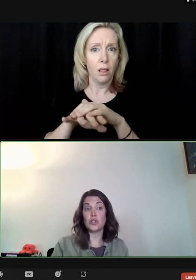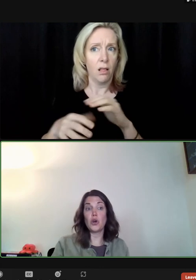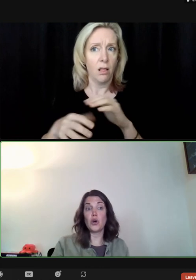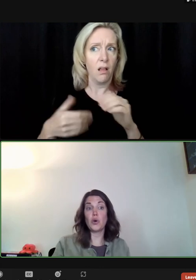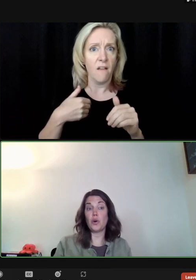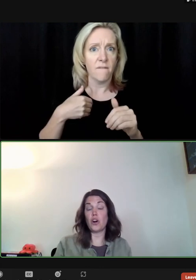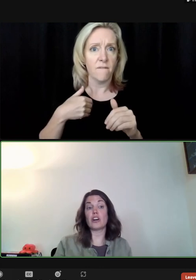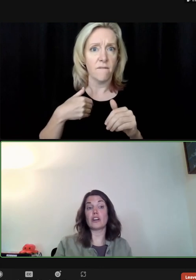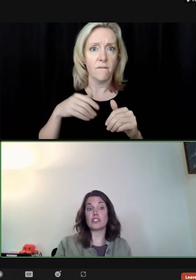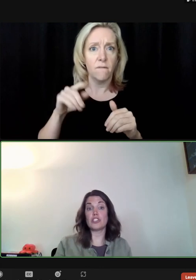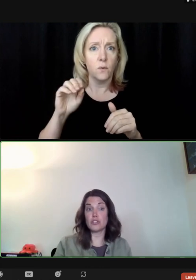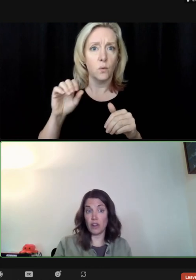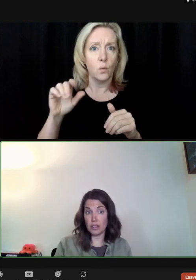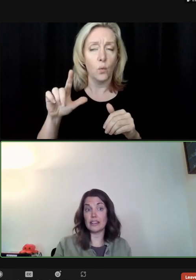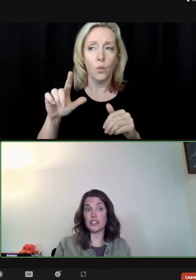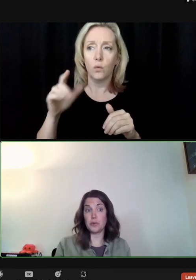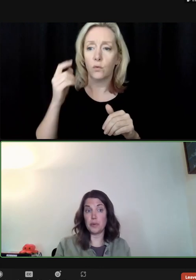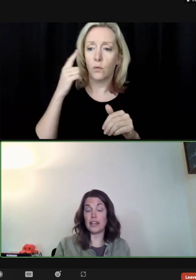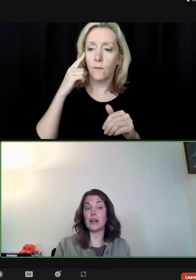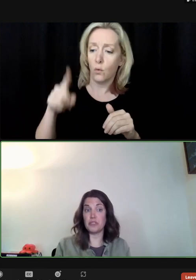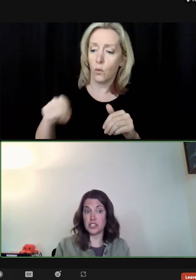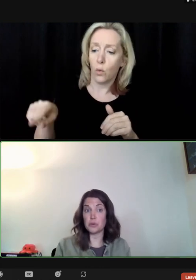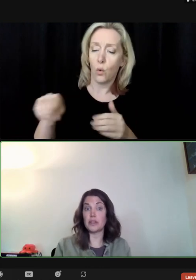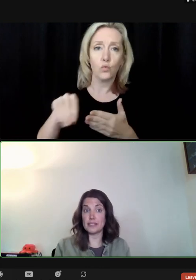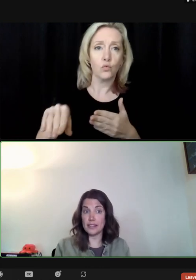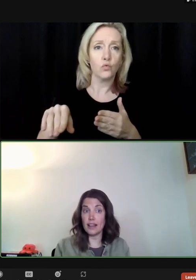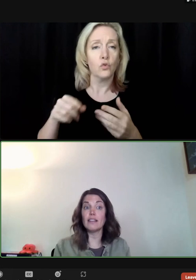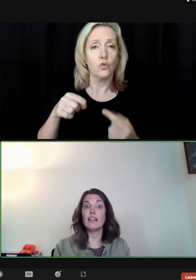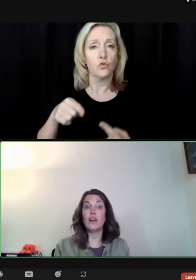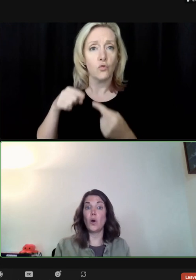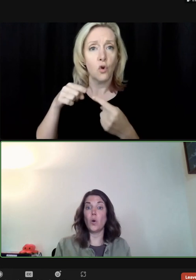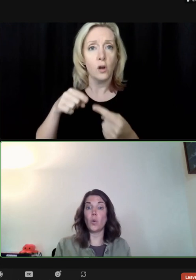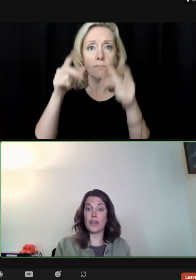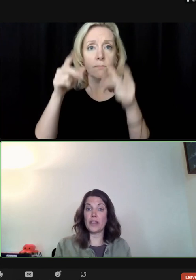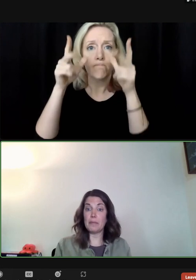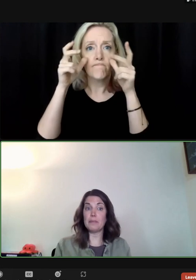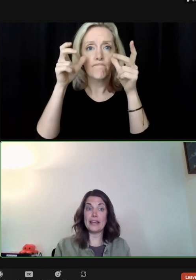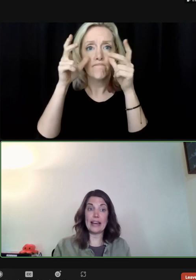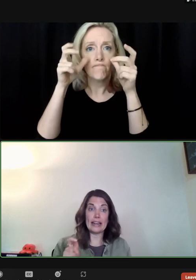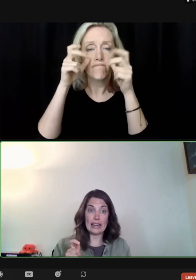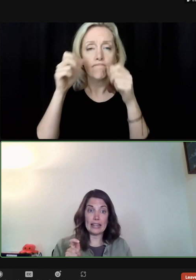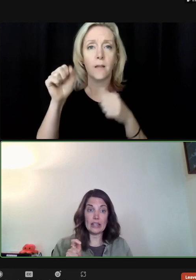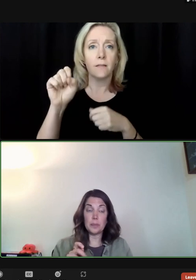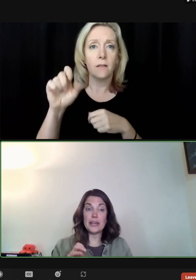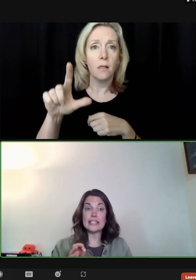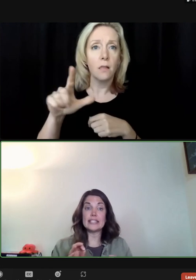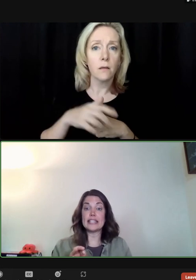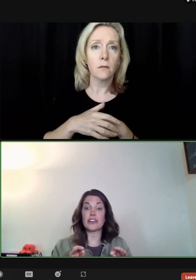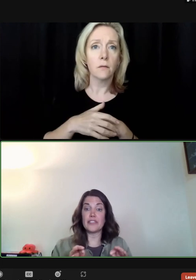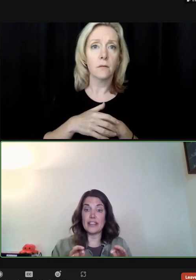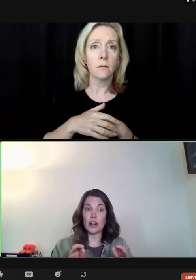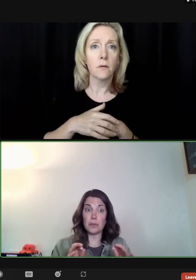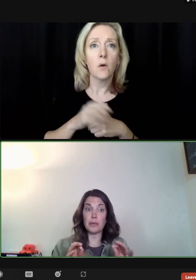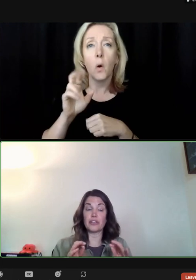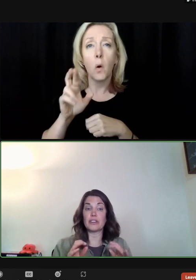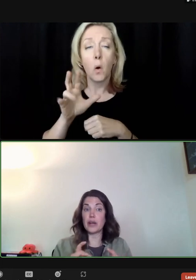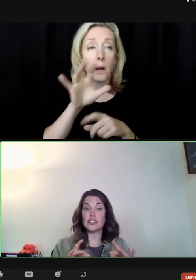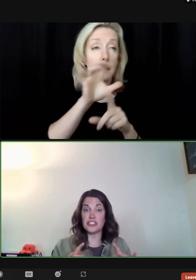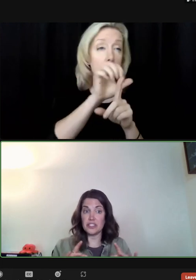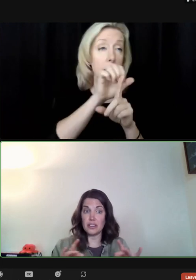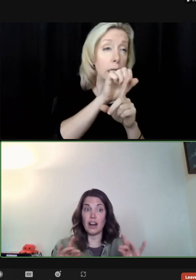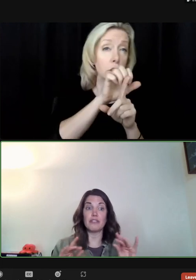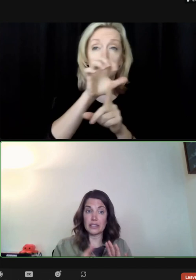our students who are struggling to pick up visual ASL, or they might be getting little pieces here and there,